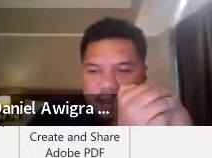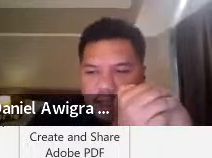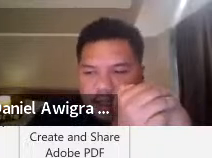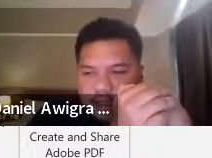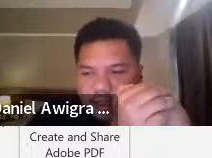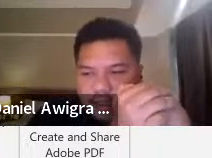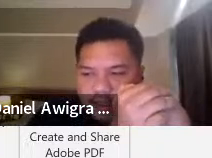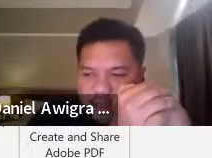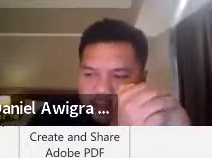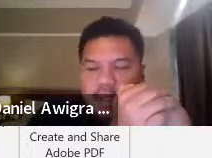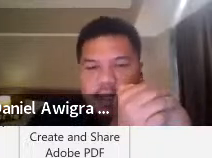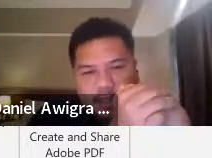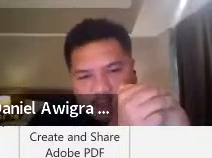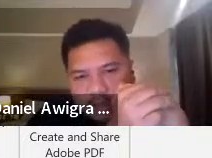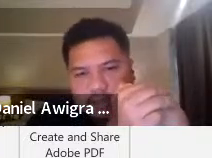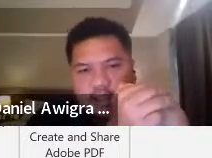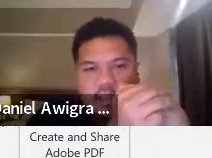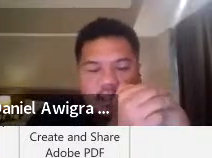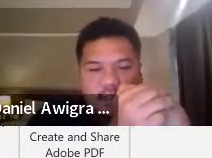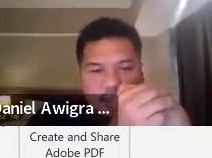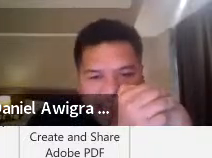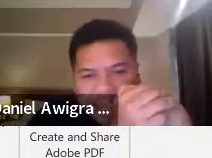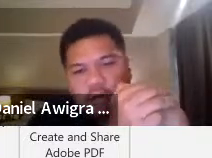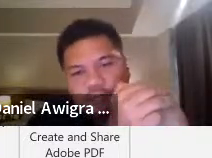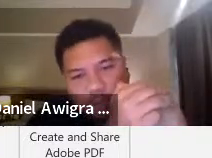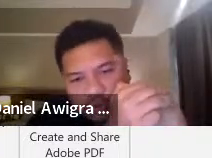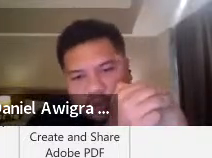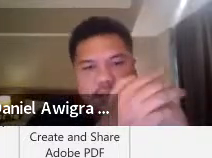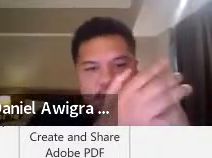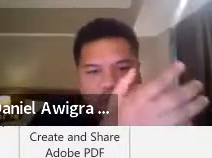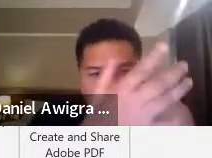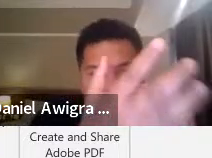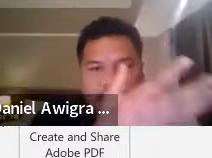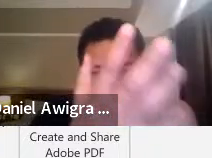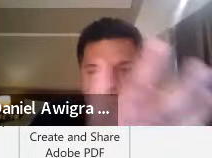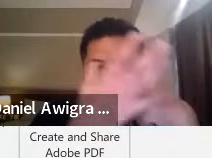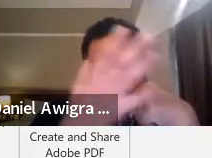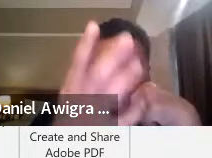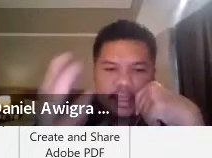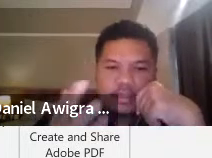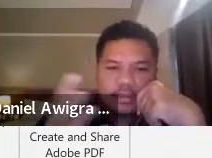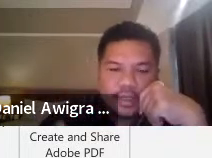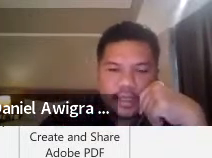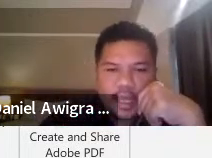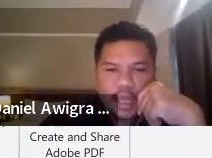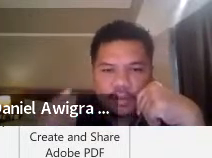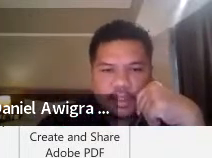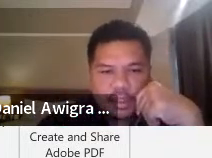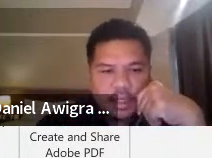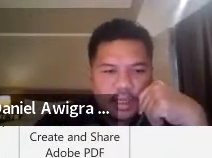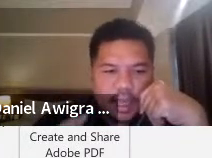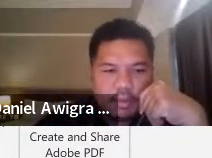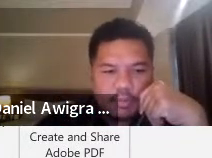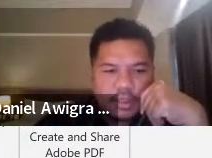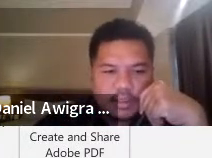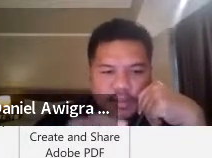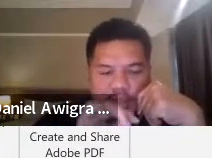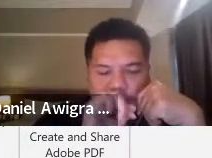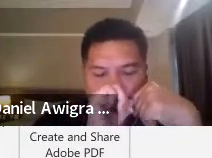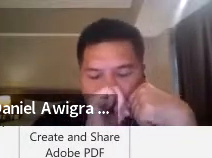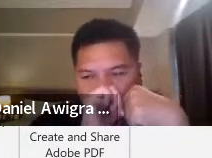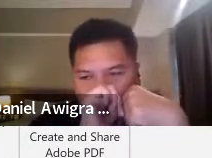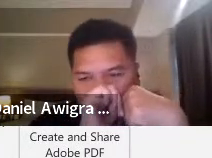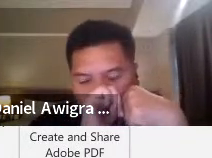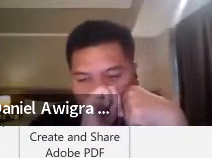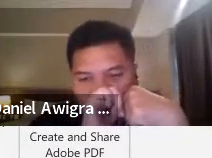that the death penalty is an act of torture. So meaning that we need to really have come up with